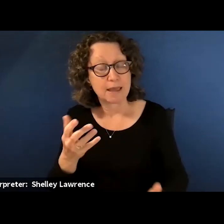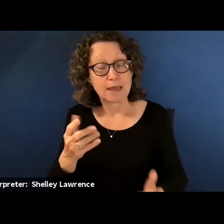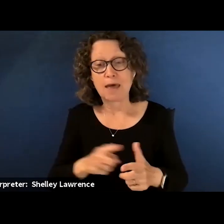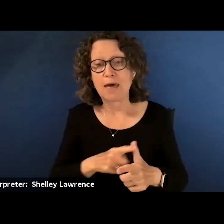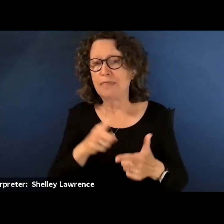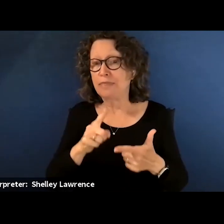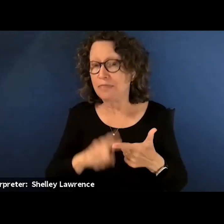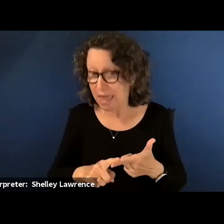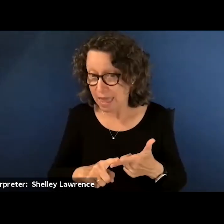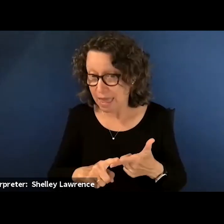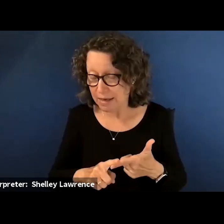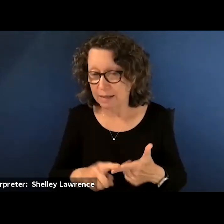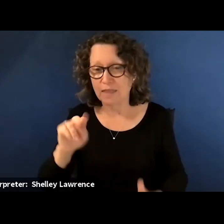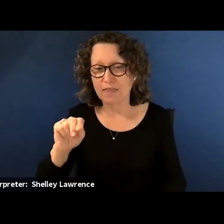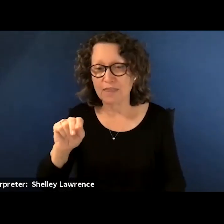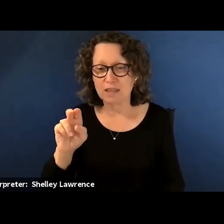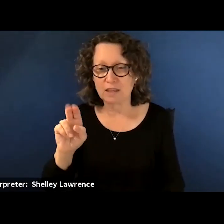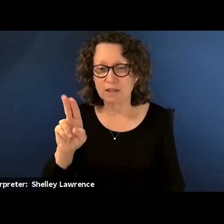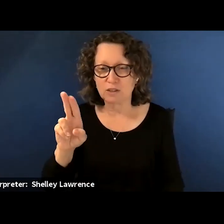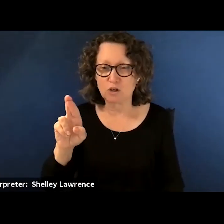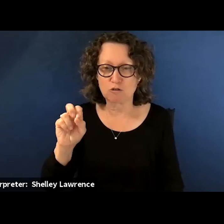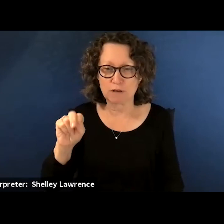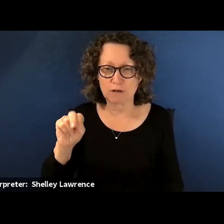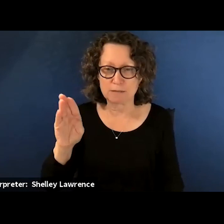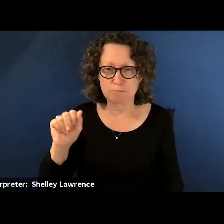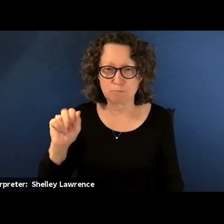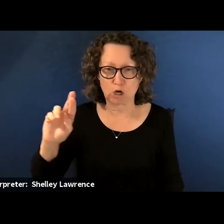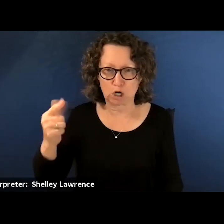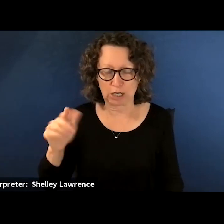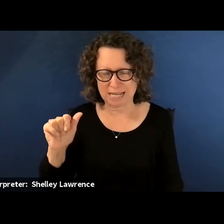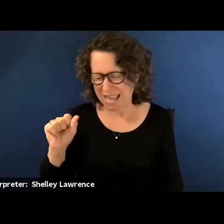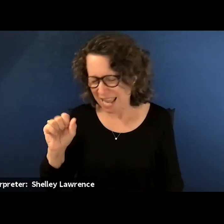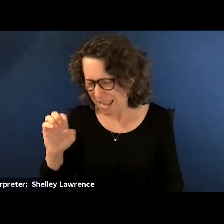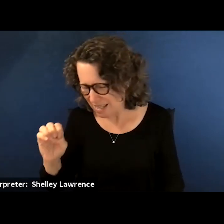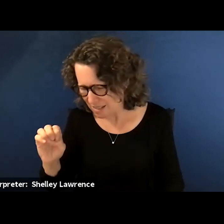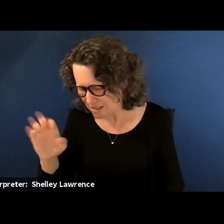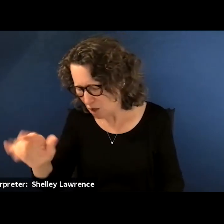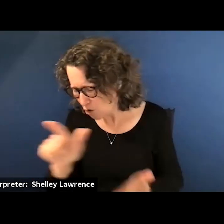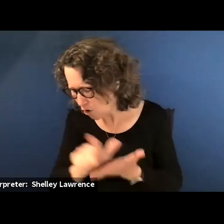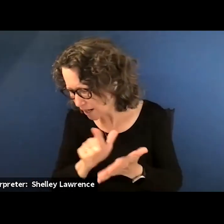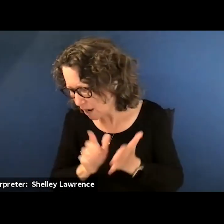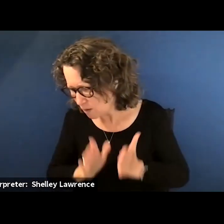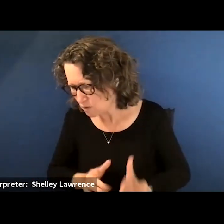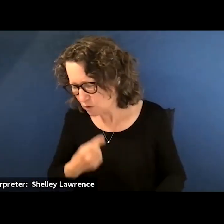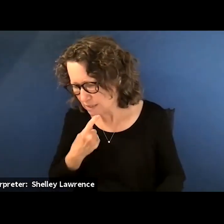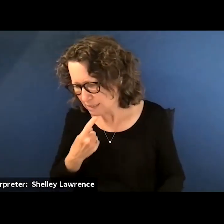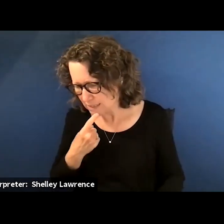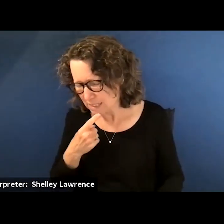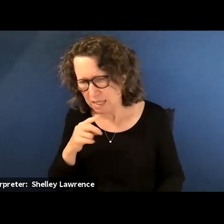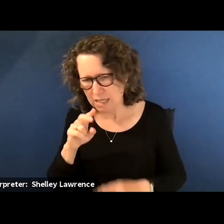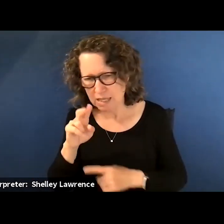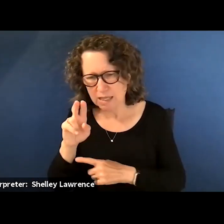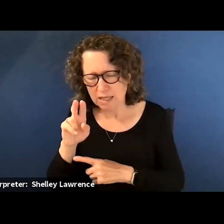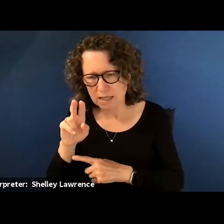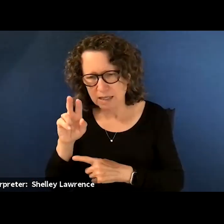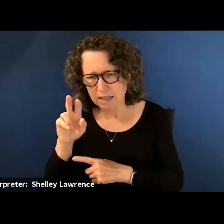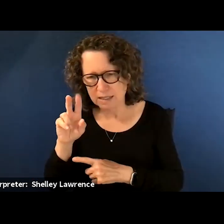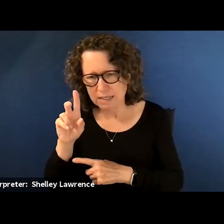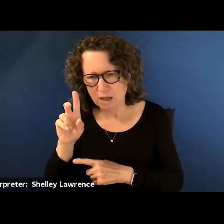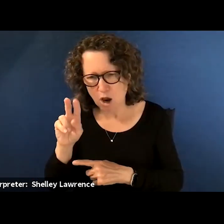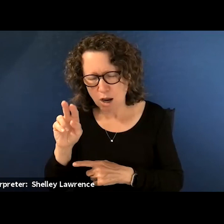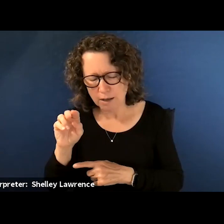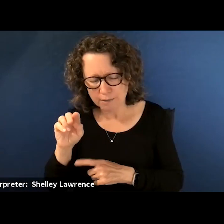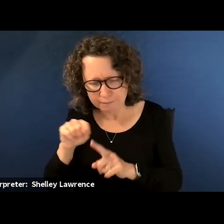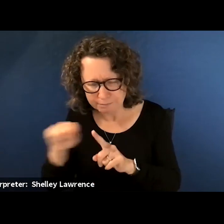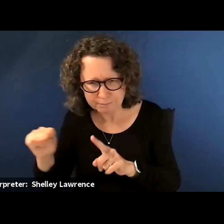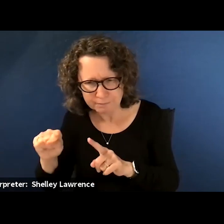want to move on to the Nuremberg case, where your legal counsel said that EUA is not experimental. If you go to the